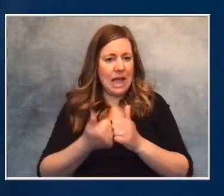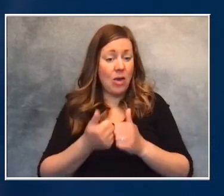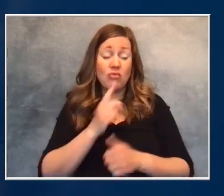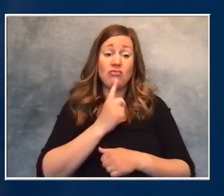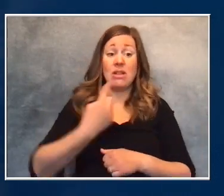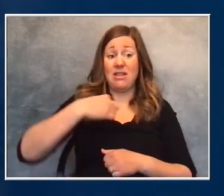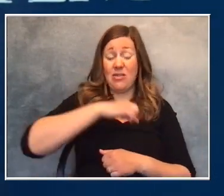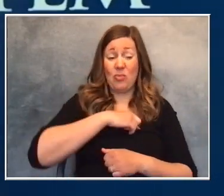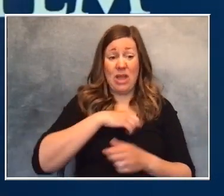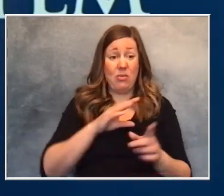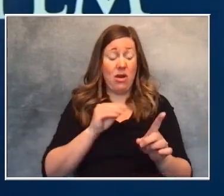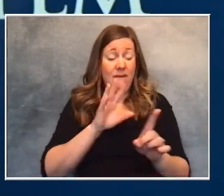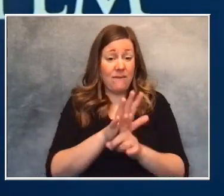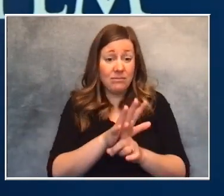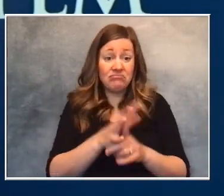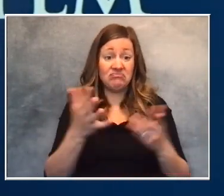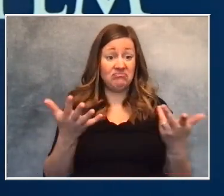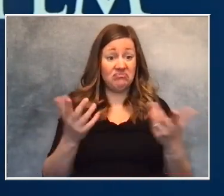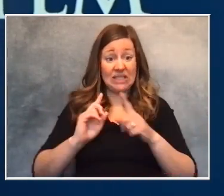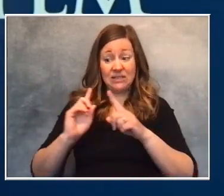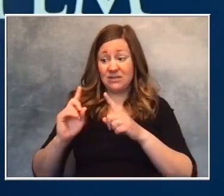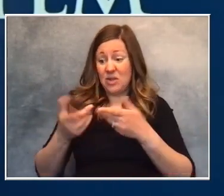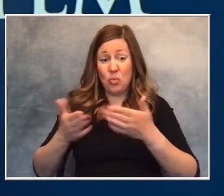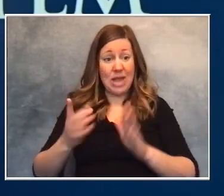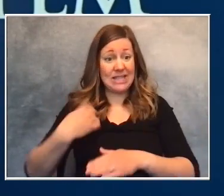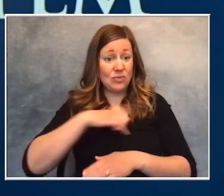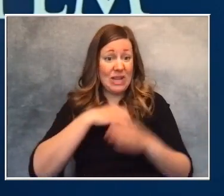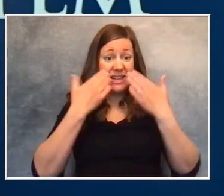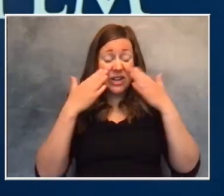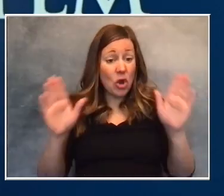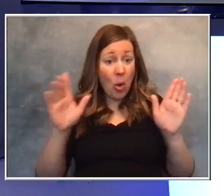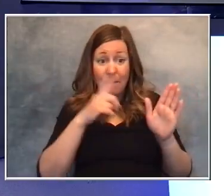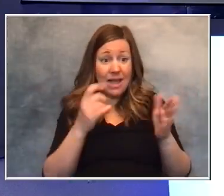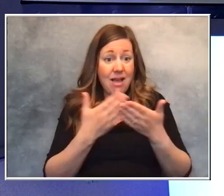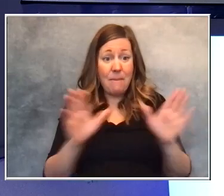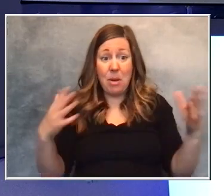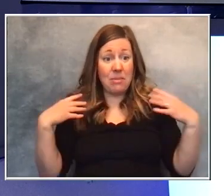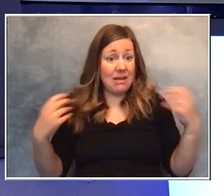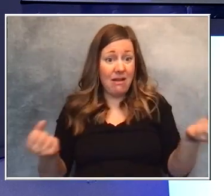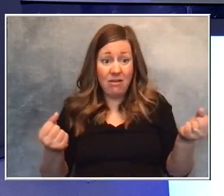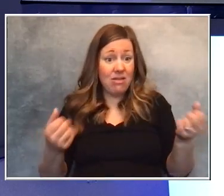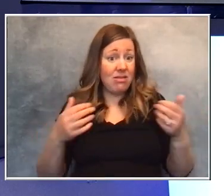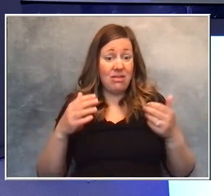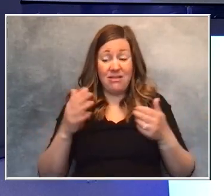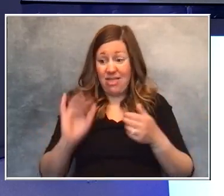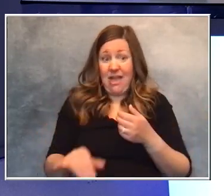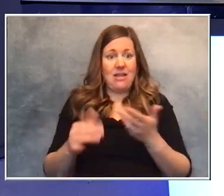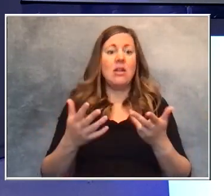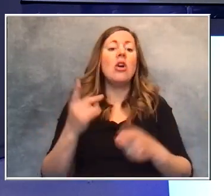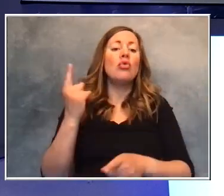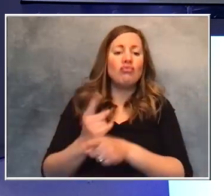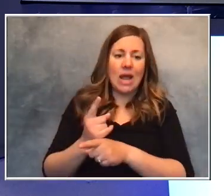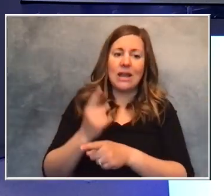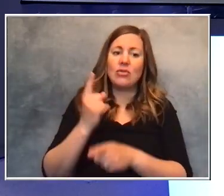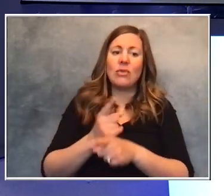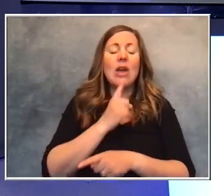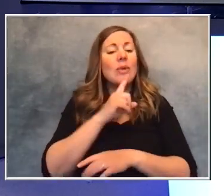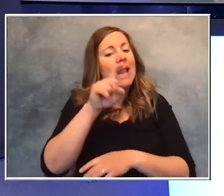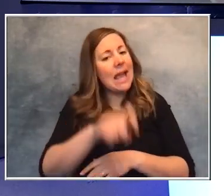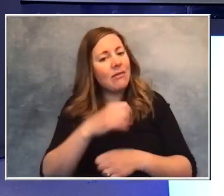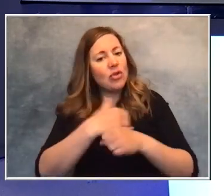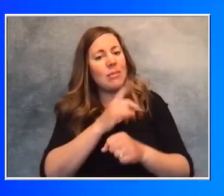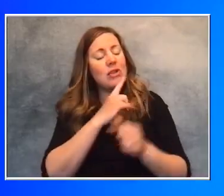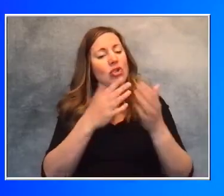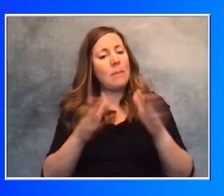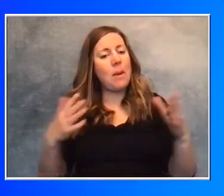didn't need to be because we have gutted public health spending in our Well, you're exactly correct. We really need to invest in our public health system